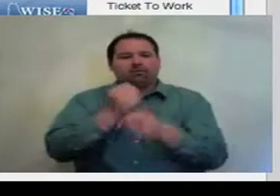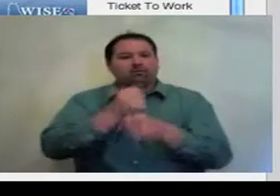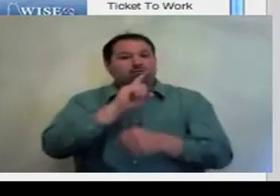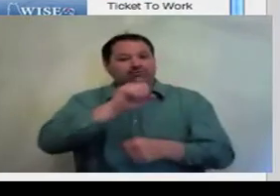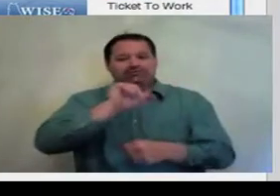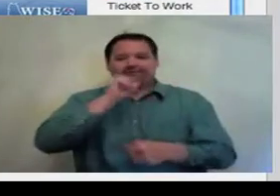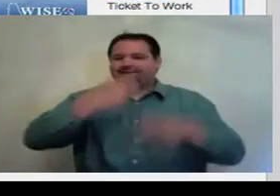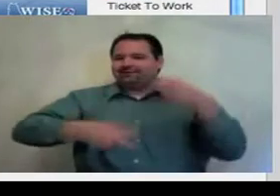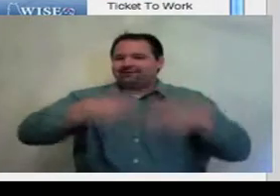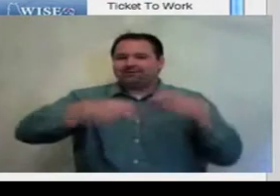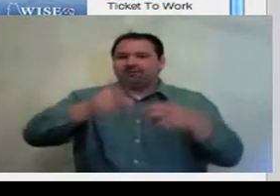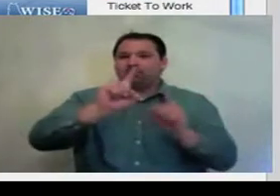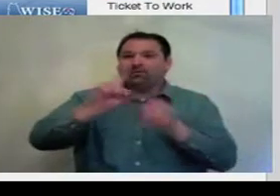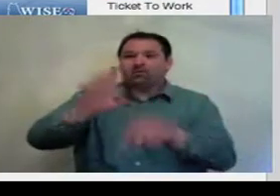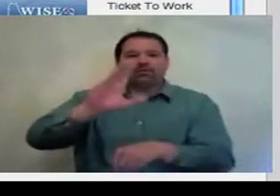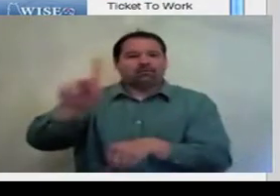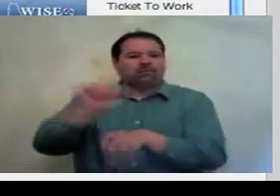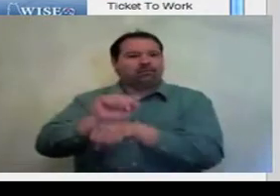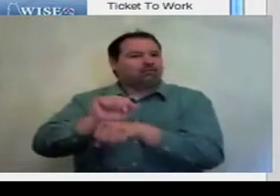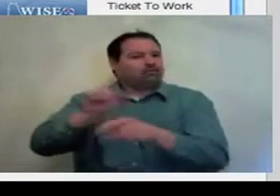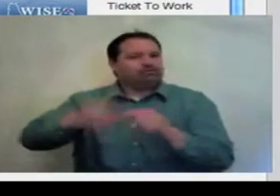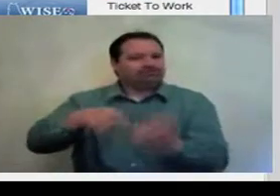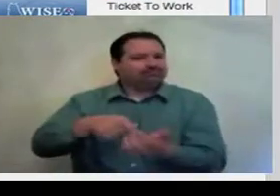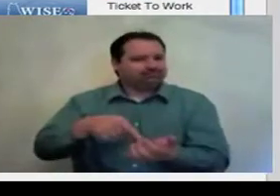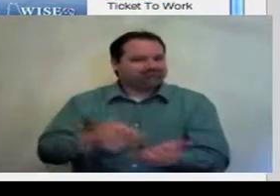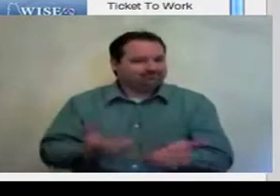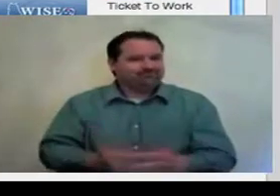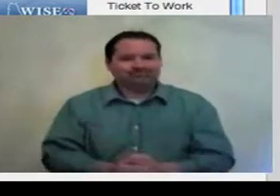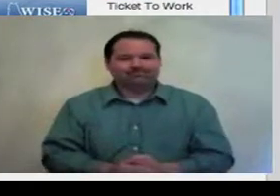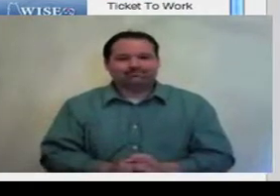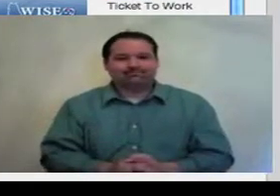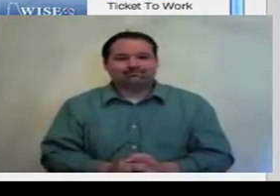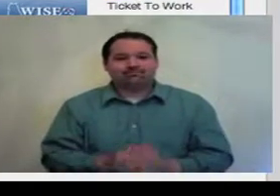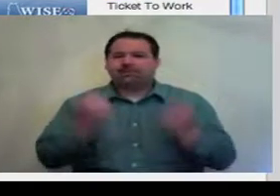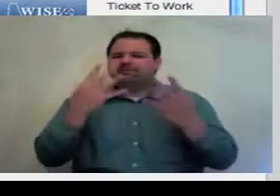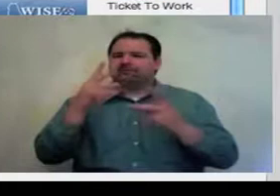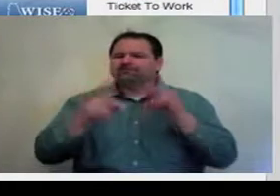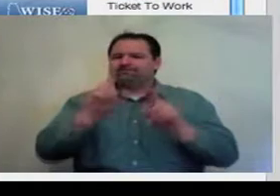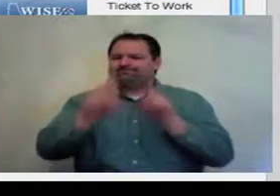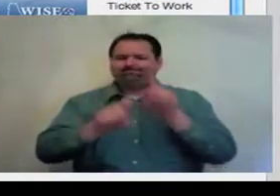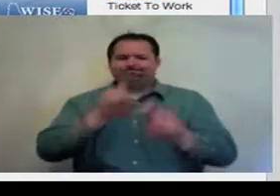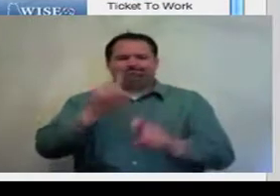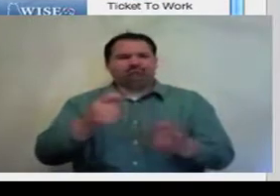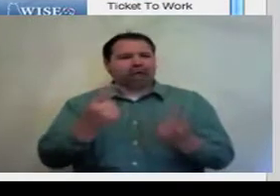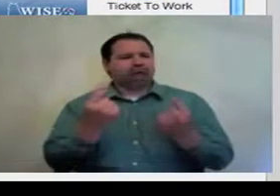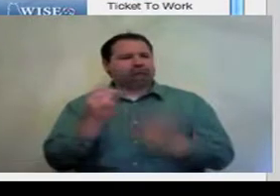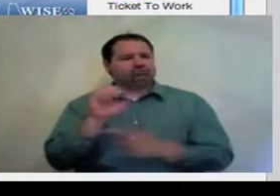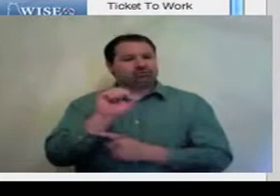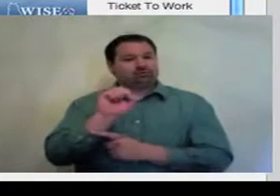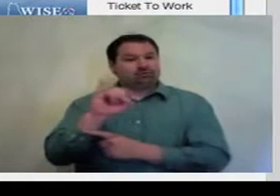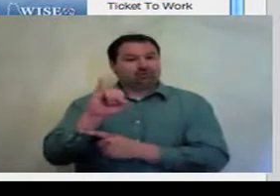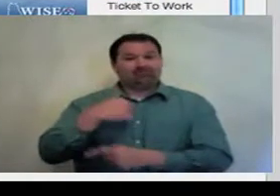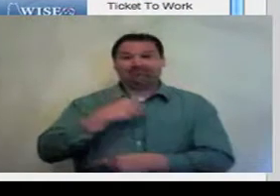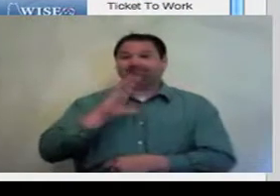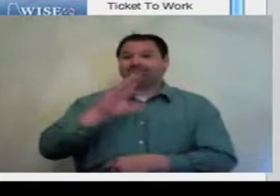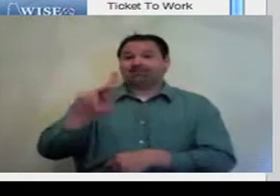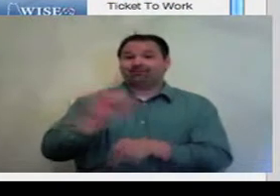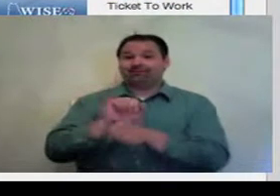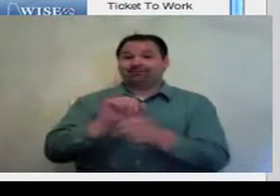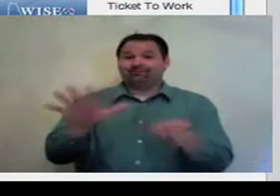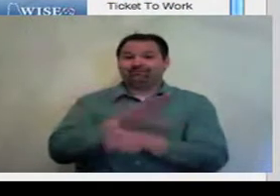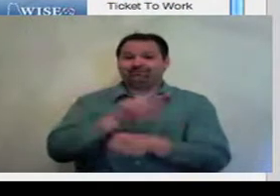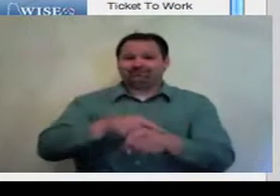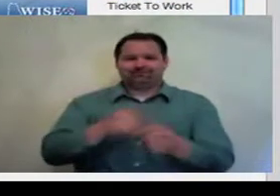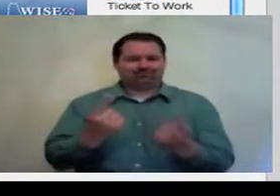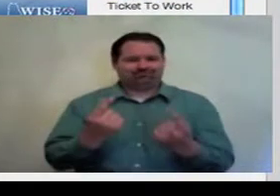that you can continue to work and it's not as difficult for you to afford to work. A lot of people question what will happen to their SSI if